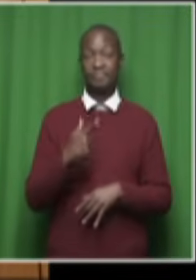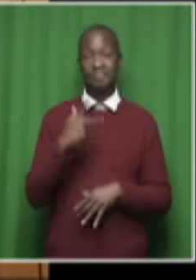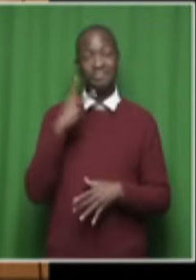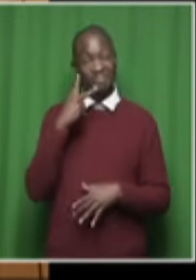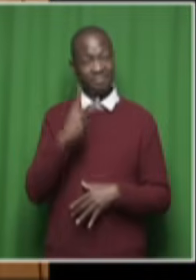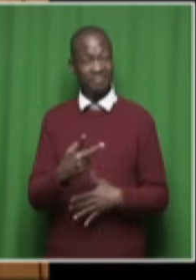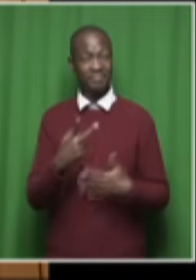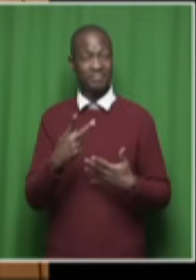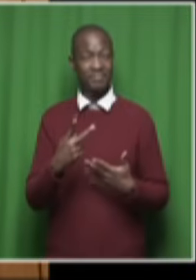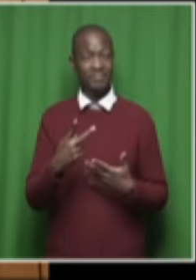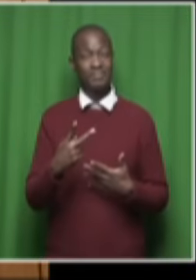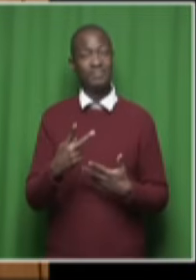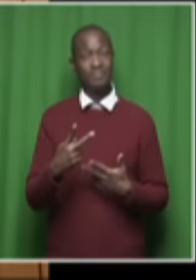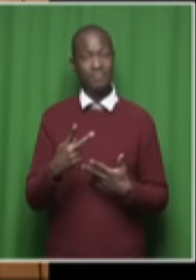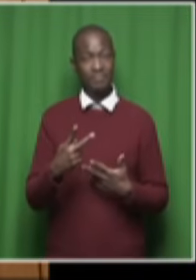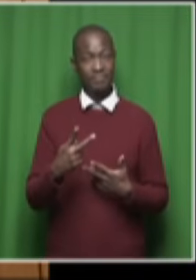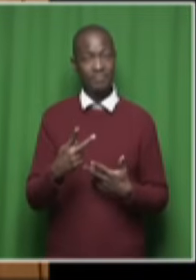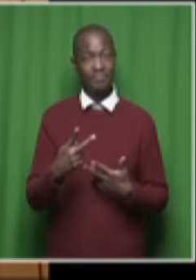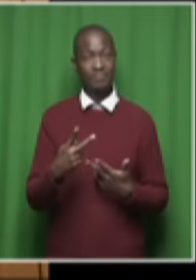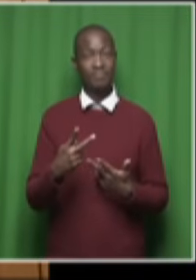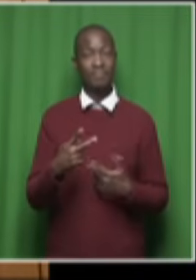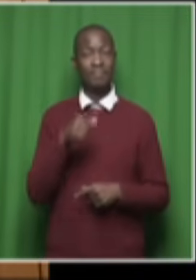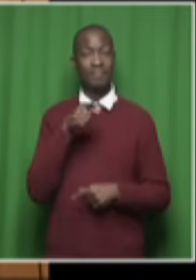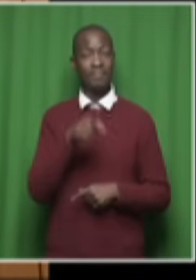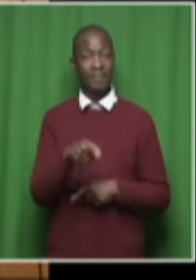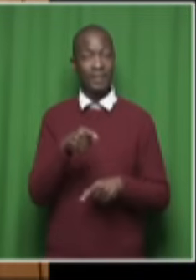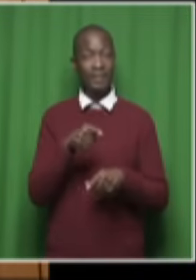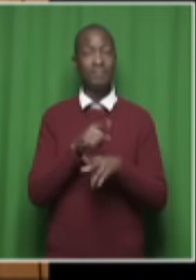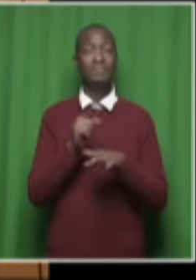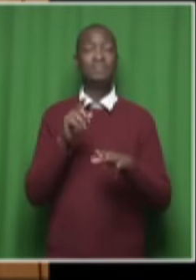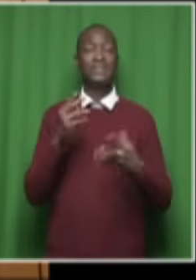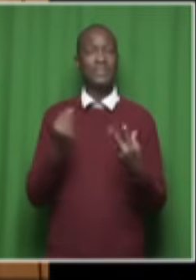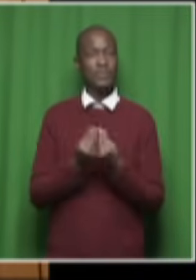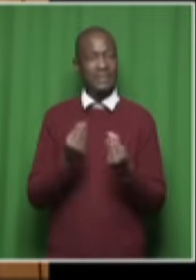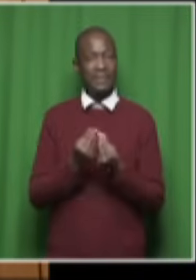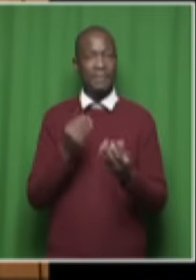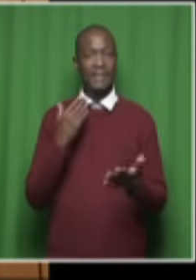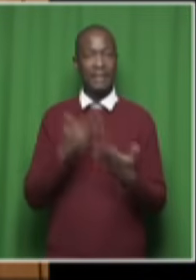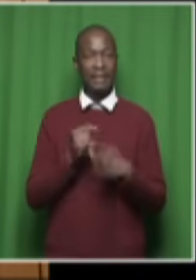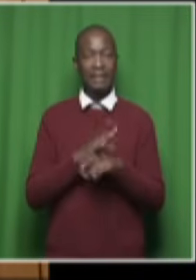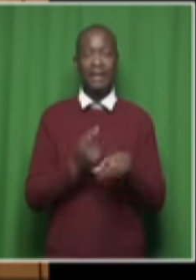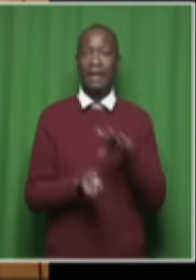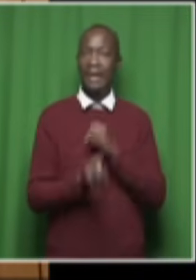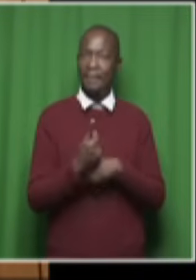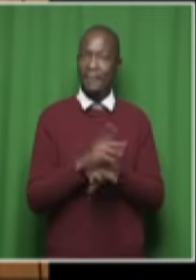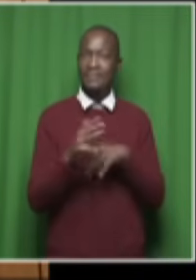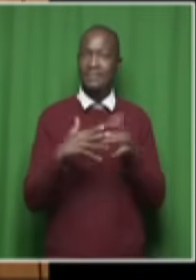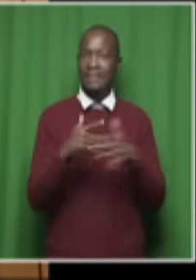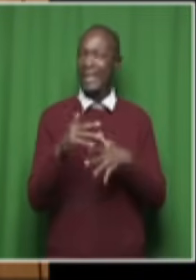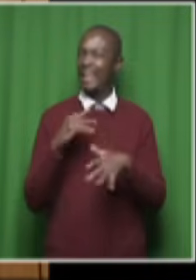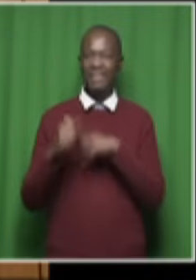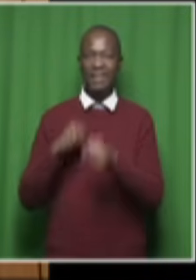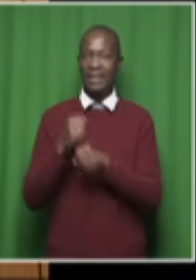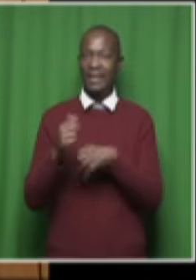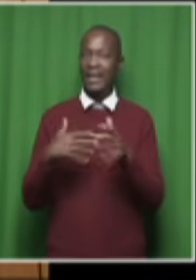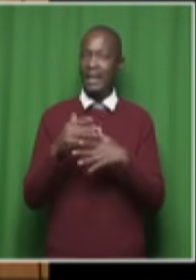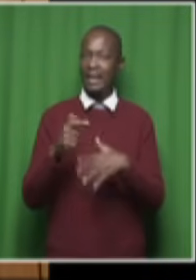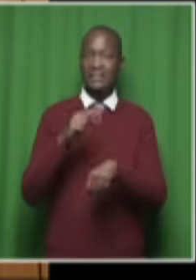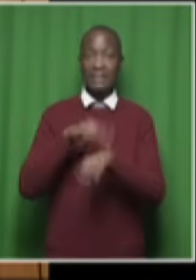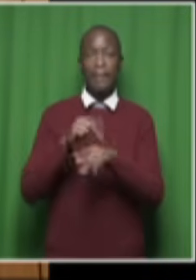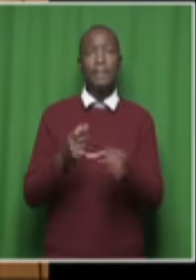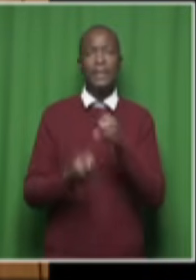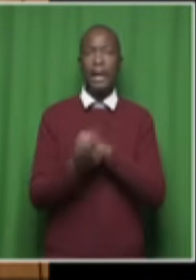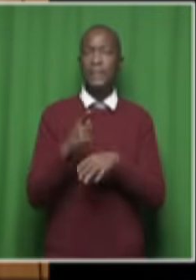will not be a pattern that changed. That was something that can happen any year, any time. It has happened in the